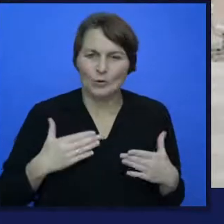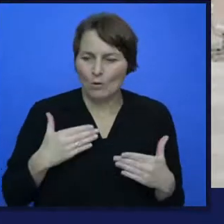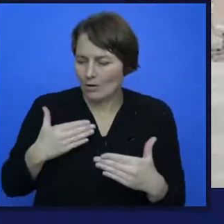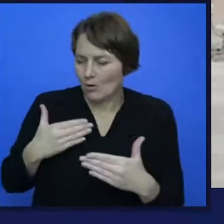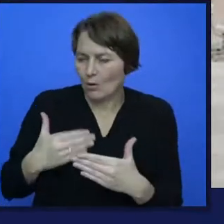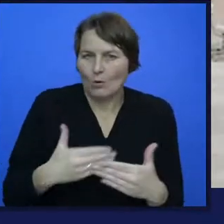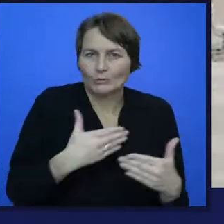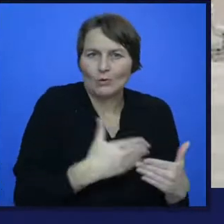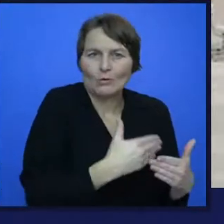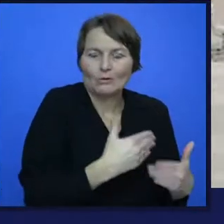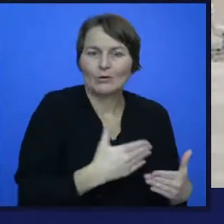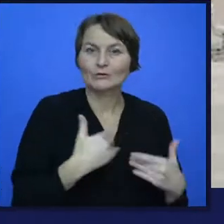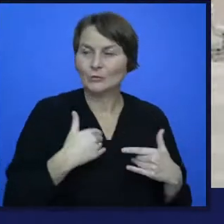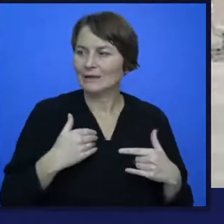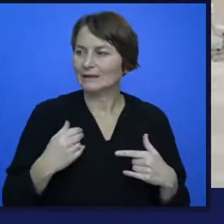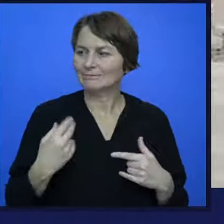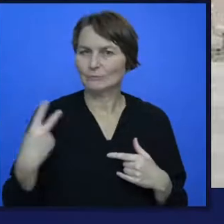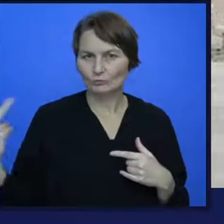and using